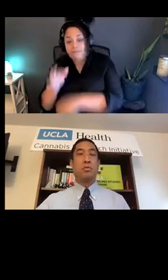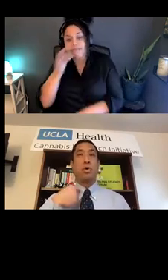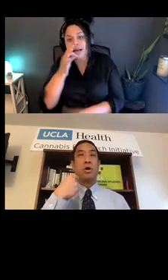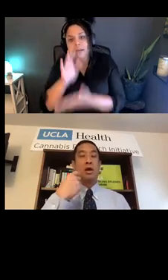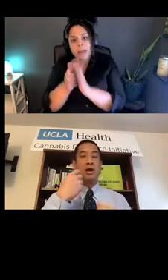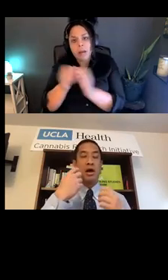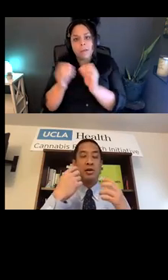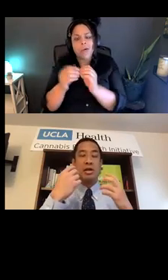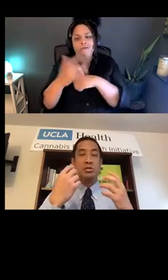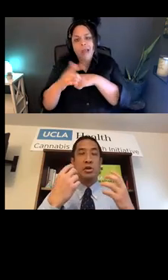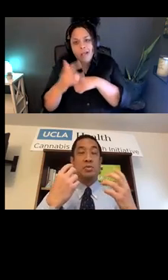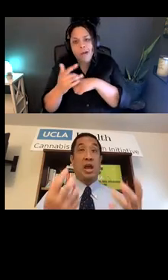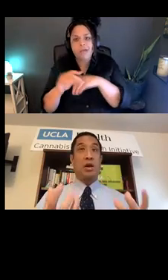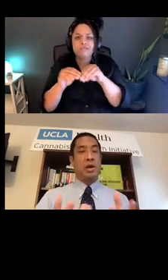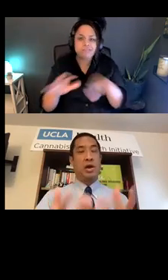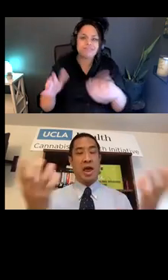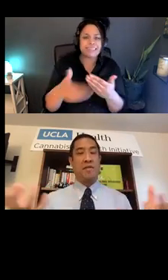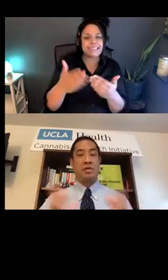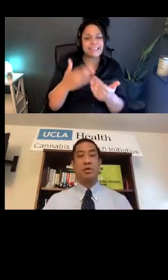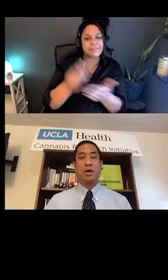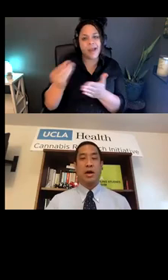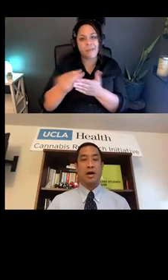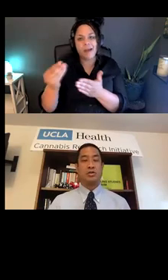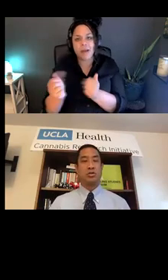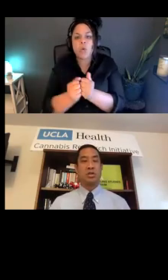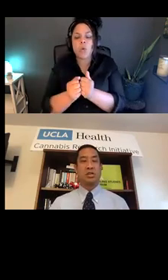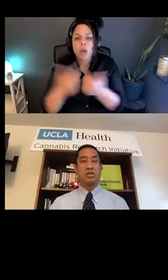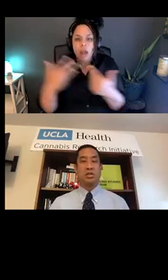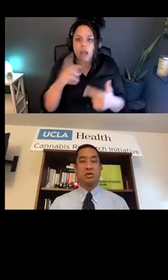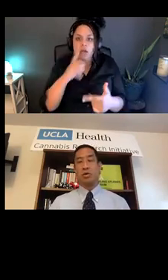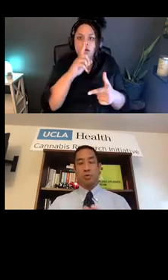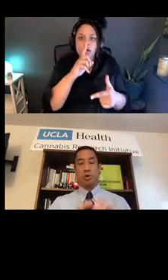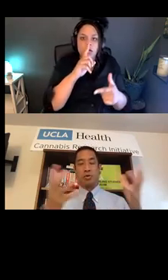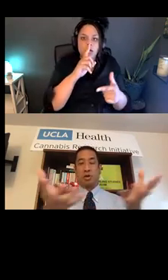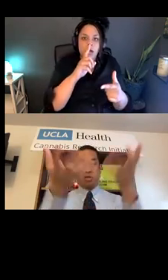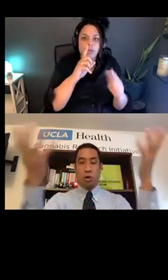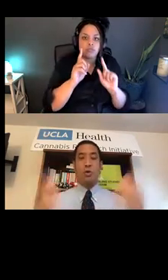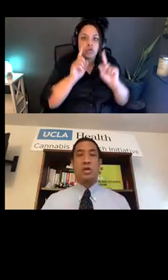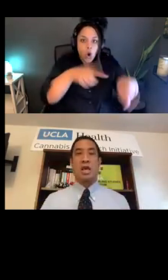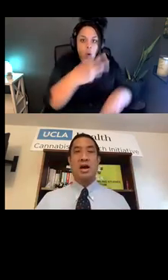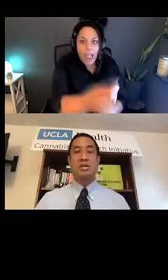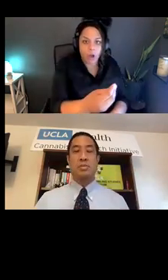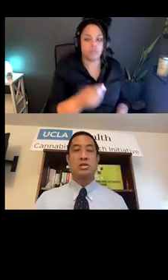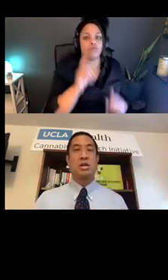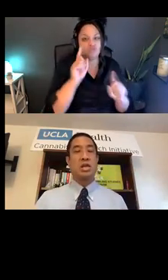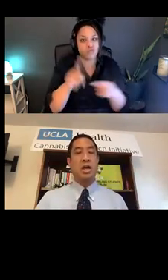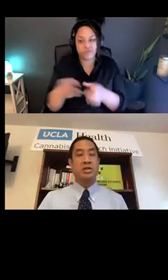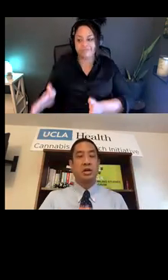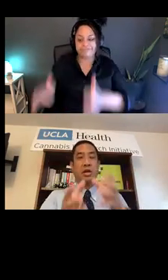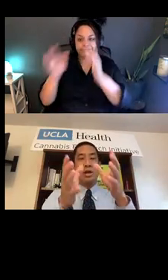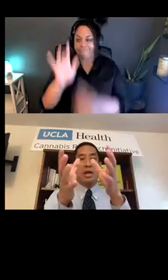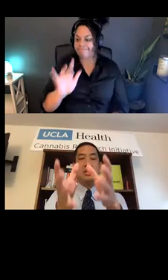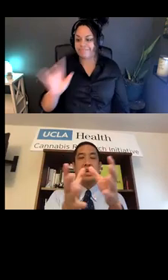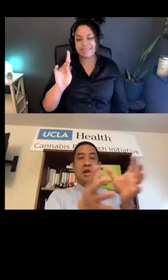available and more easily obtained without having to socially distance, or you know, you can just go to a kiosk. Imagine a